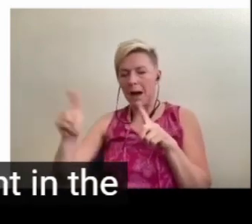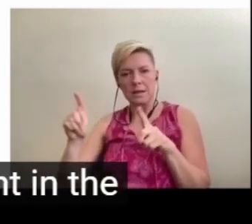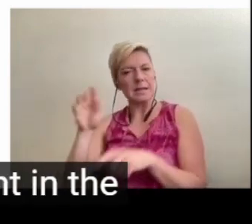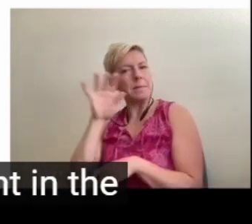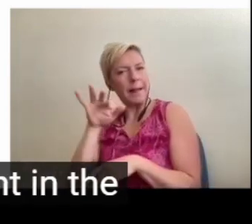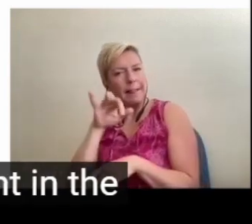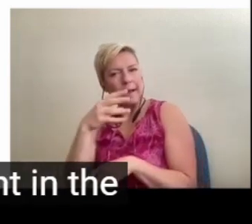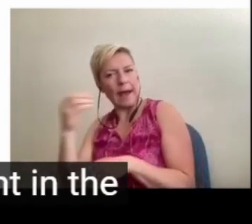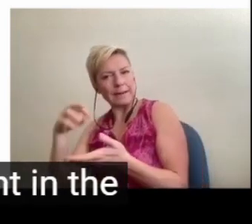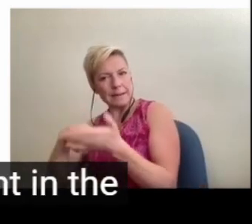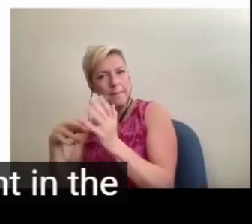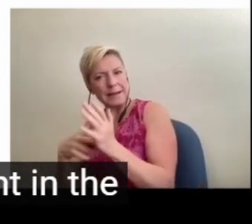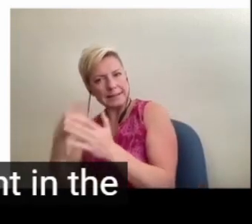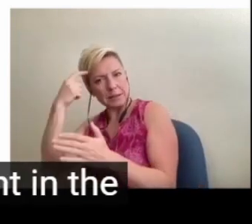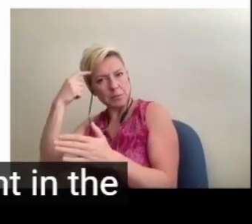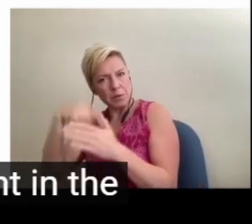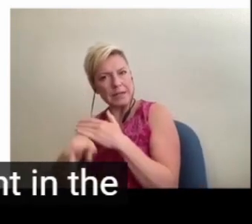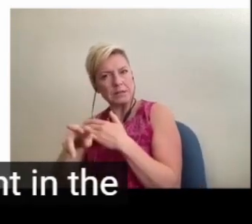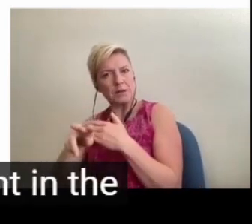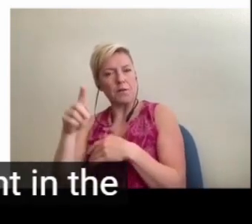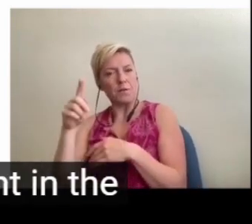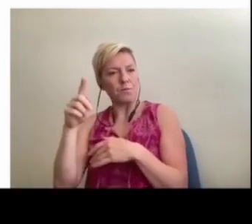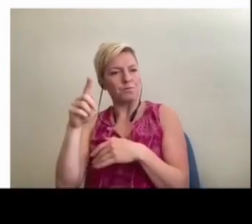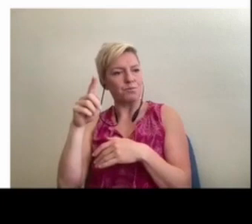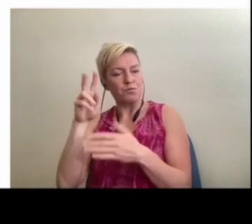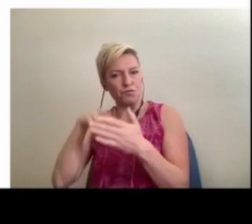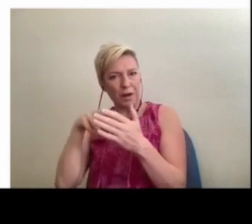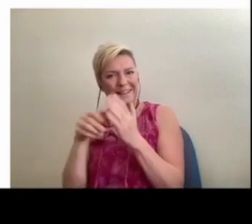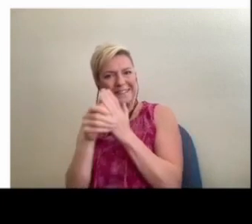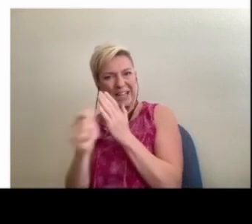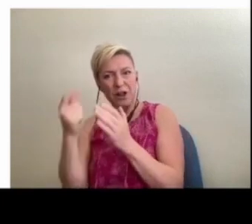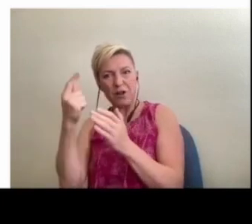phonology continued to be significant in the hearing group.